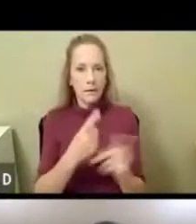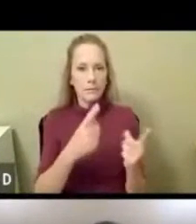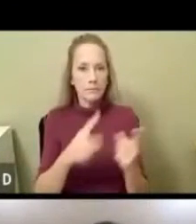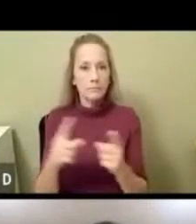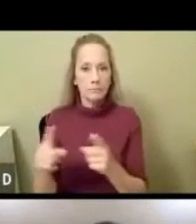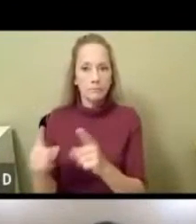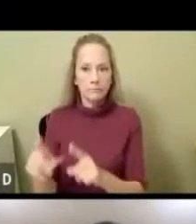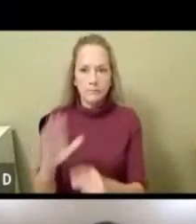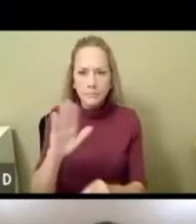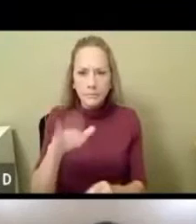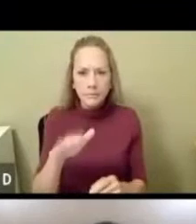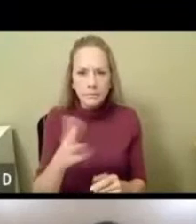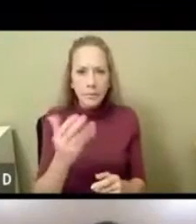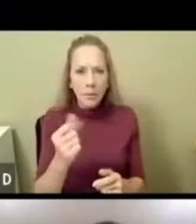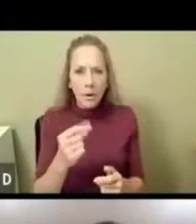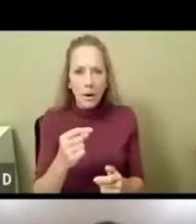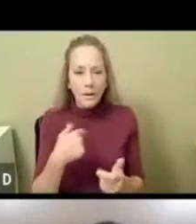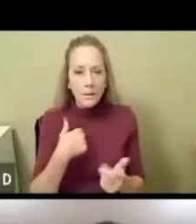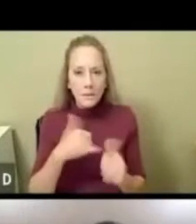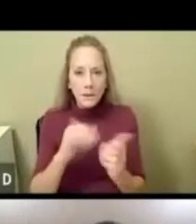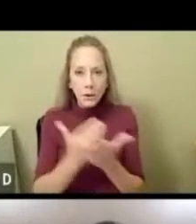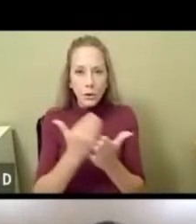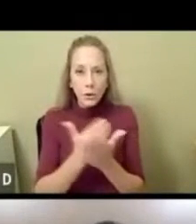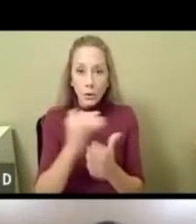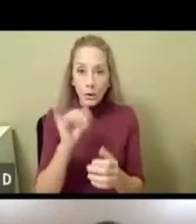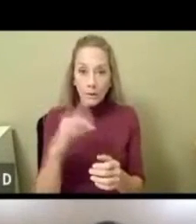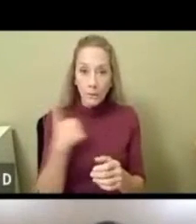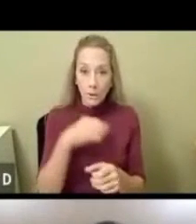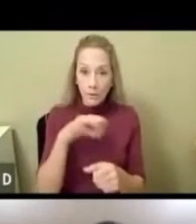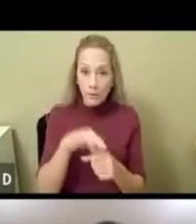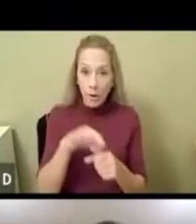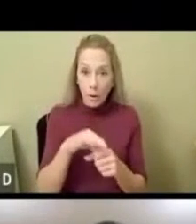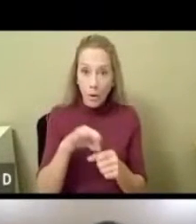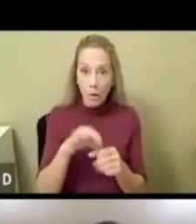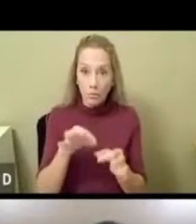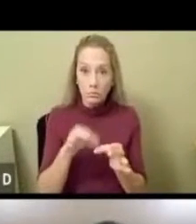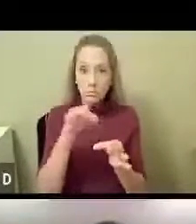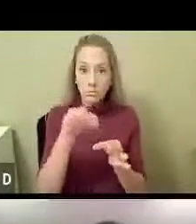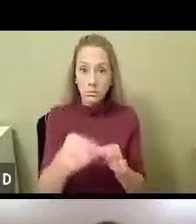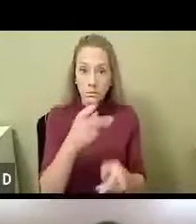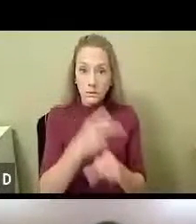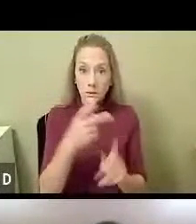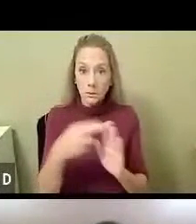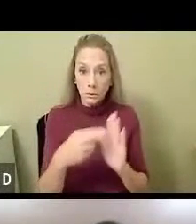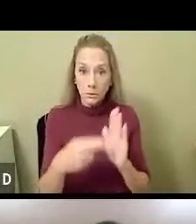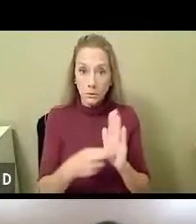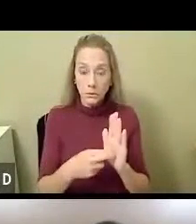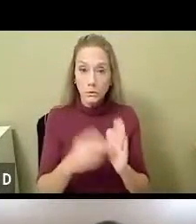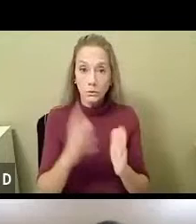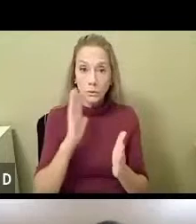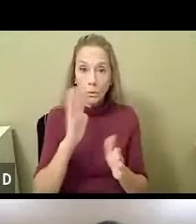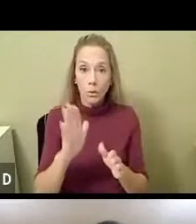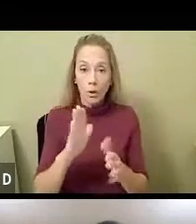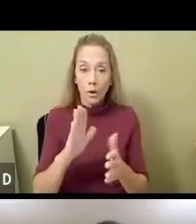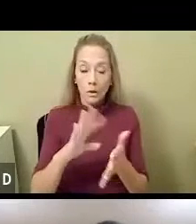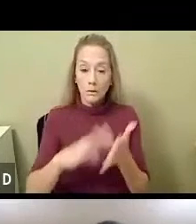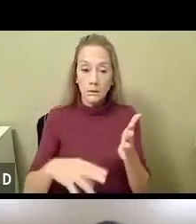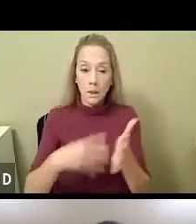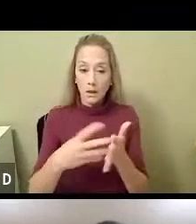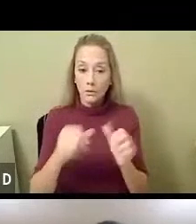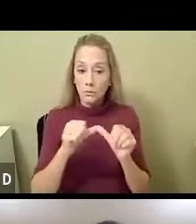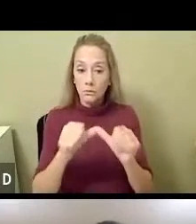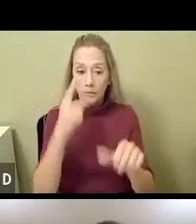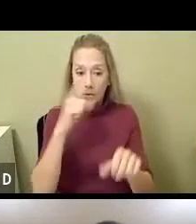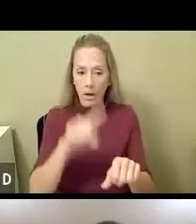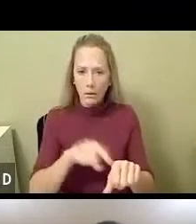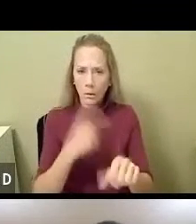Help me out. I'm still new. If we vote to extend these, would they expire in 28 days? How